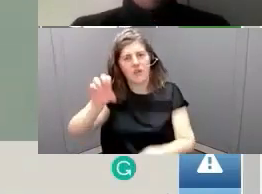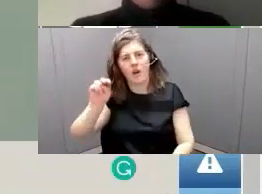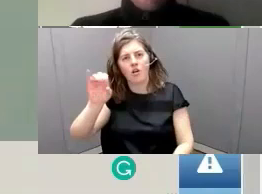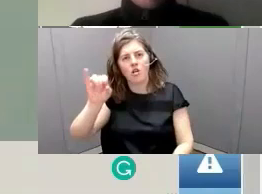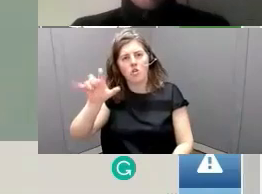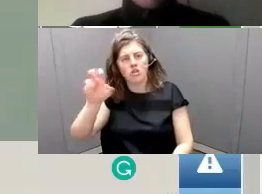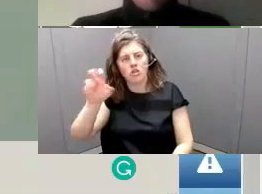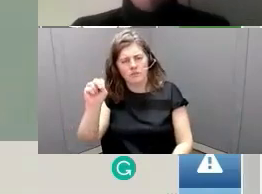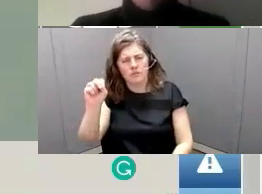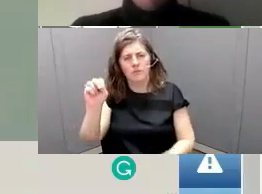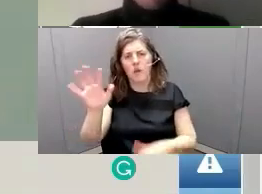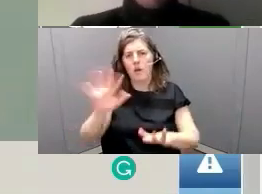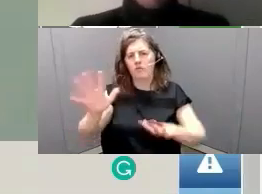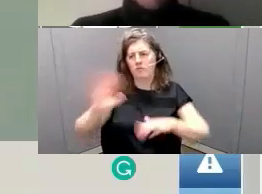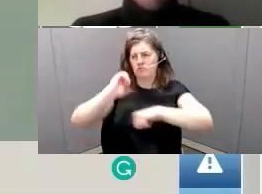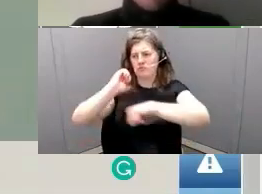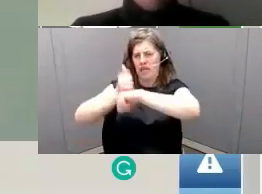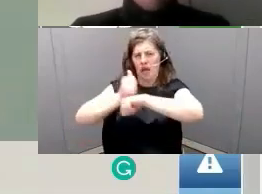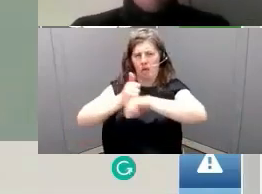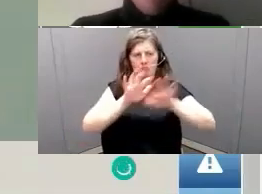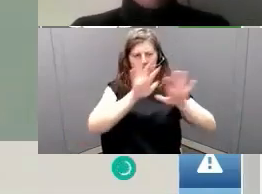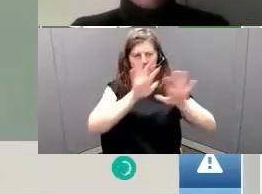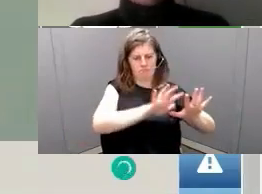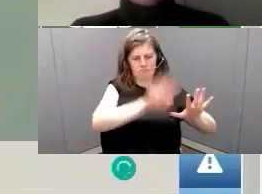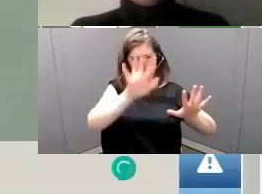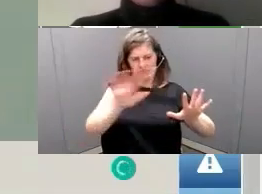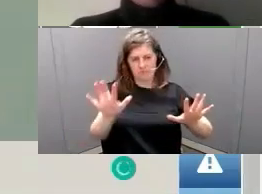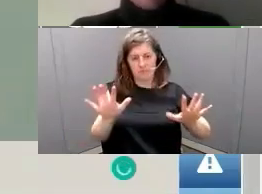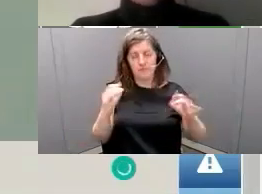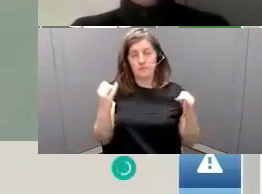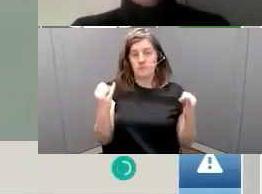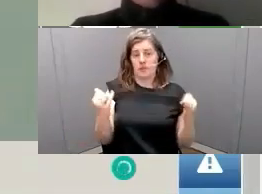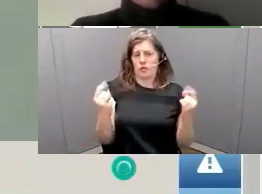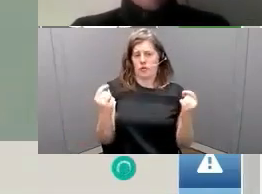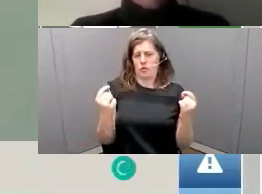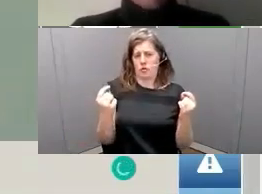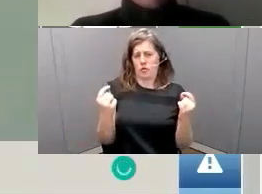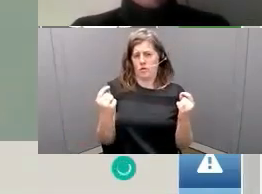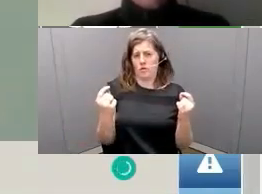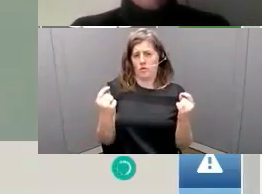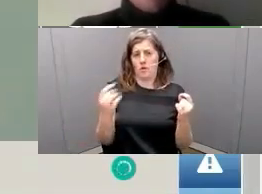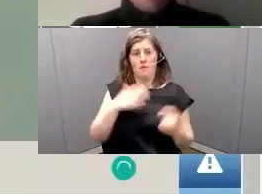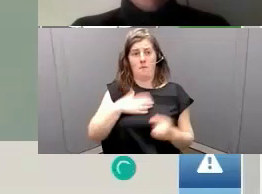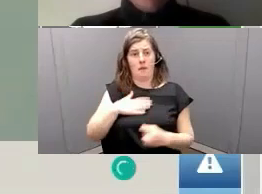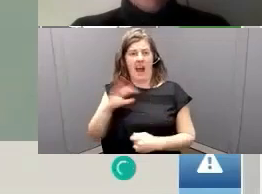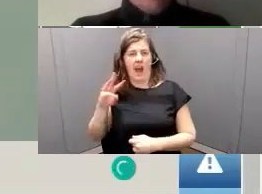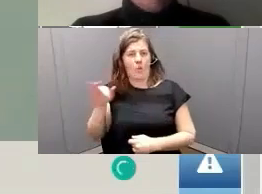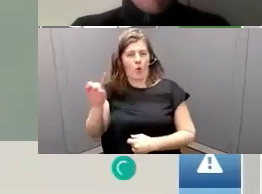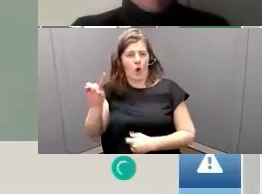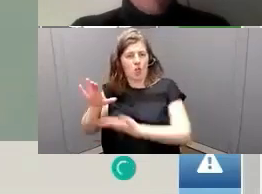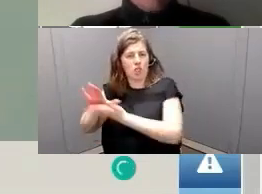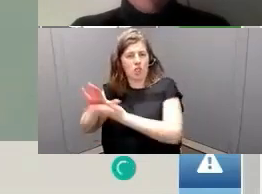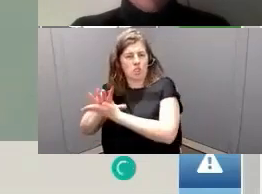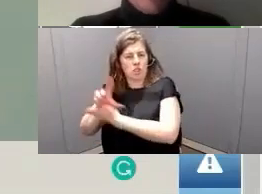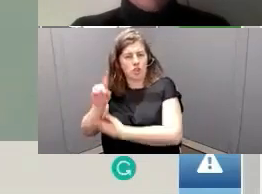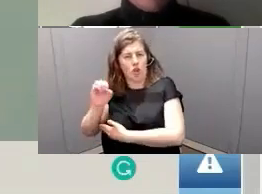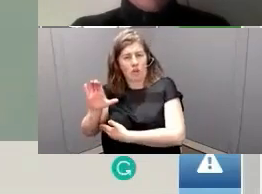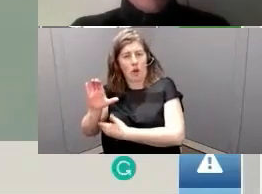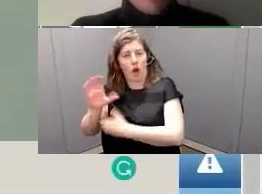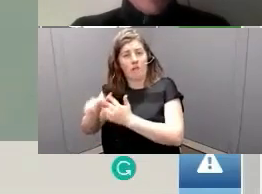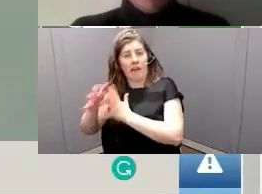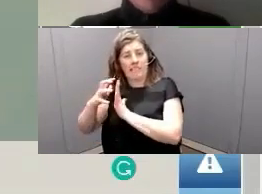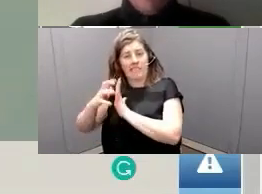Now, once that's been established, I would like to go to my Word document, let's say, and copy paste all of my